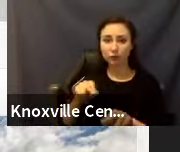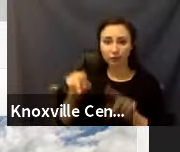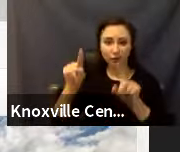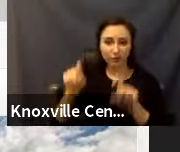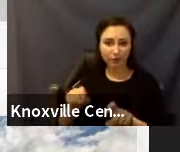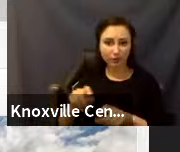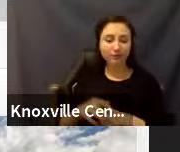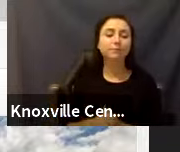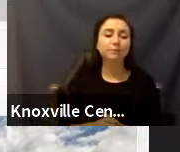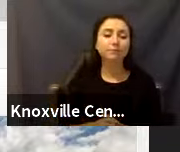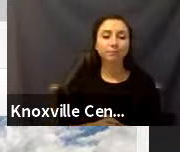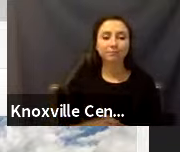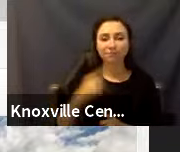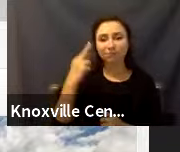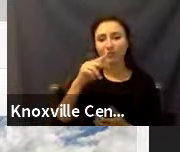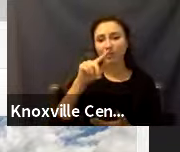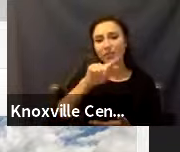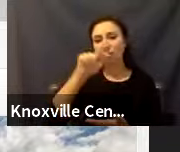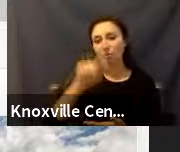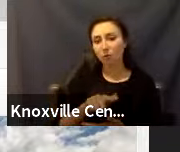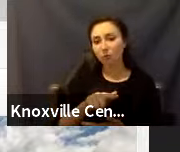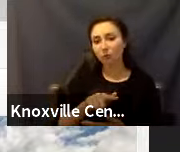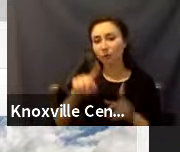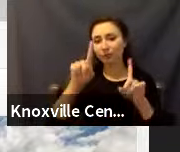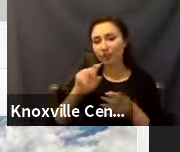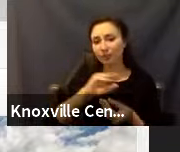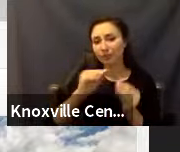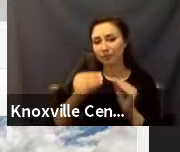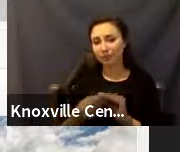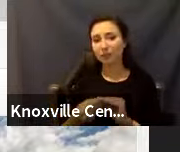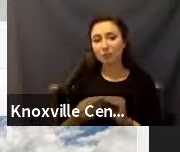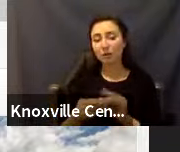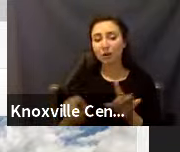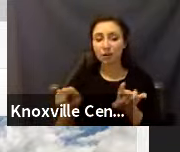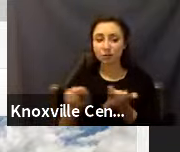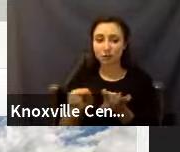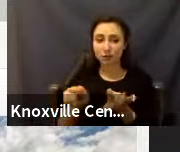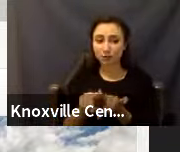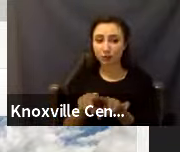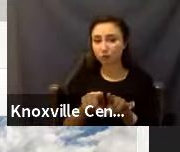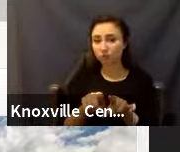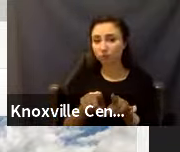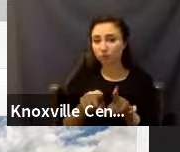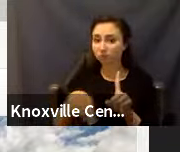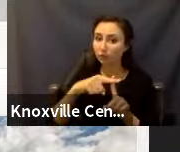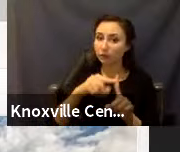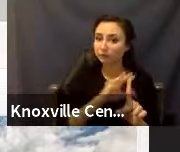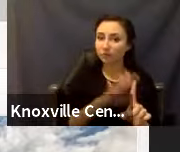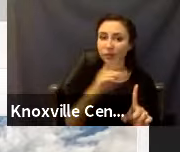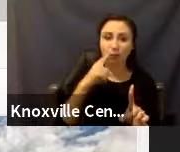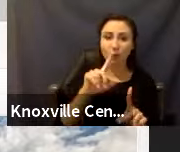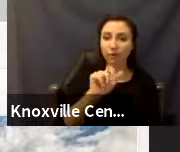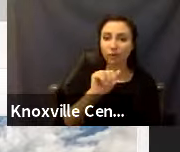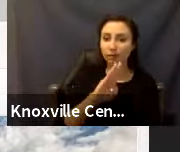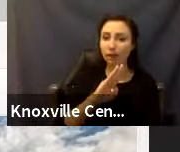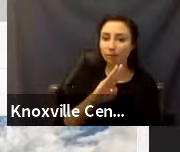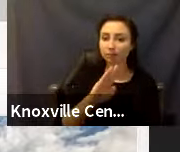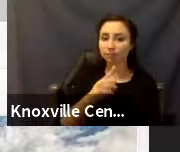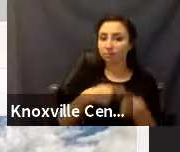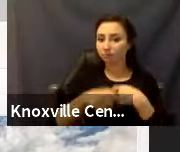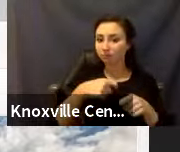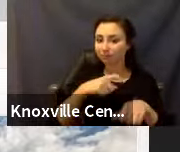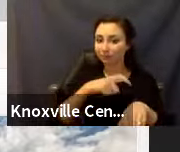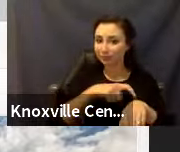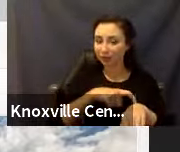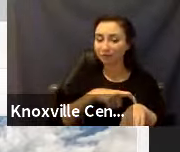Because of the lower testing numbers, coupled with positive news regarding a shorter lab turnaround time, we are representing this benchmark